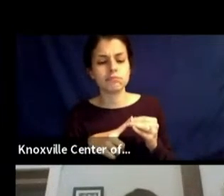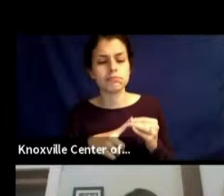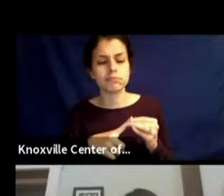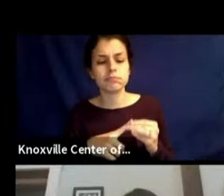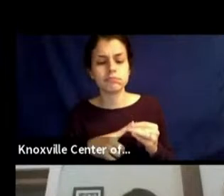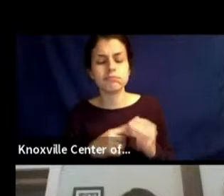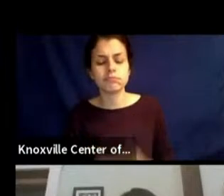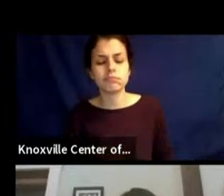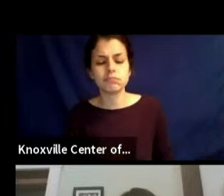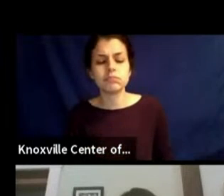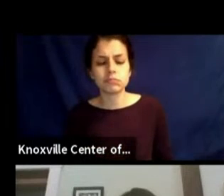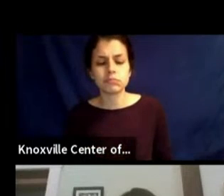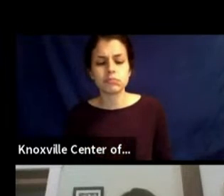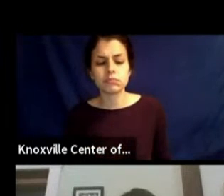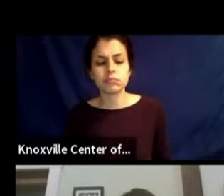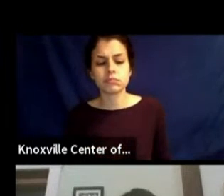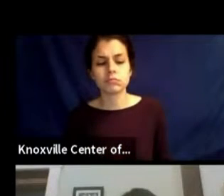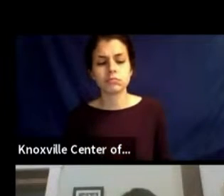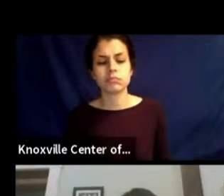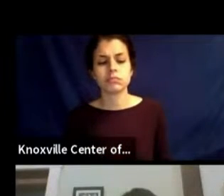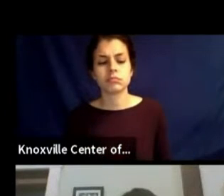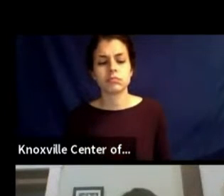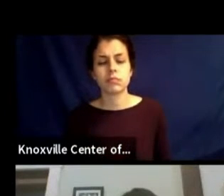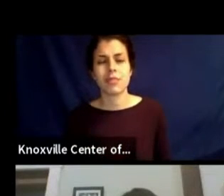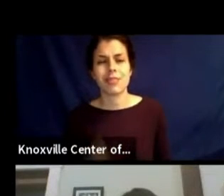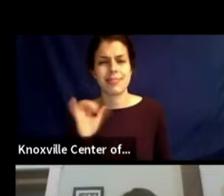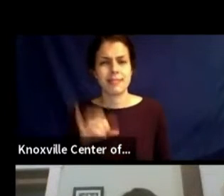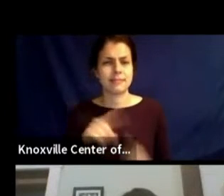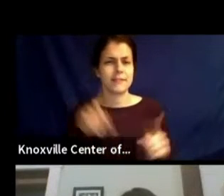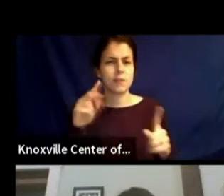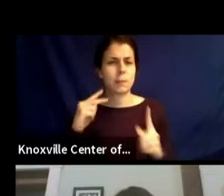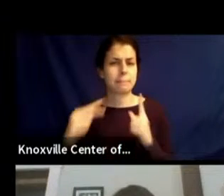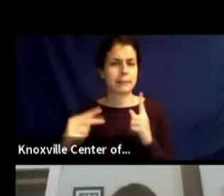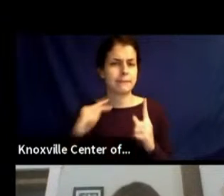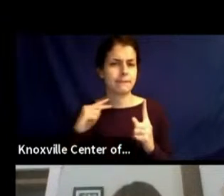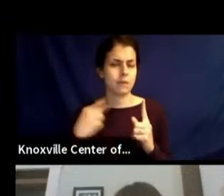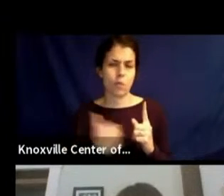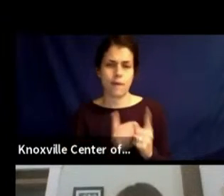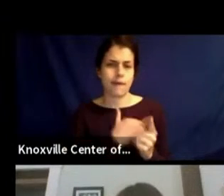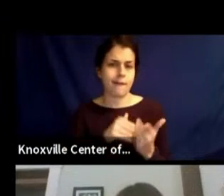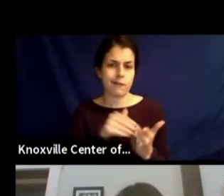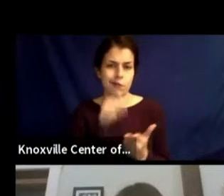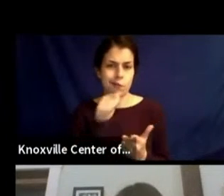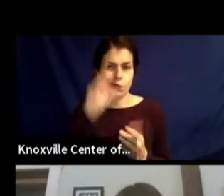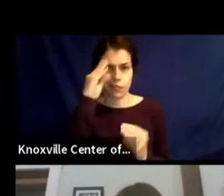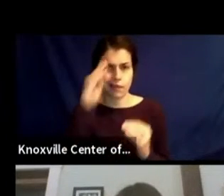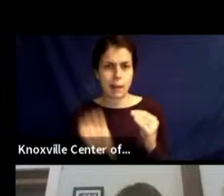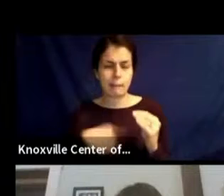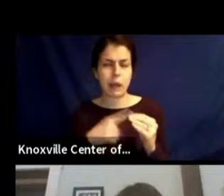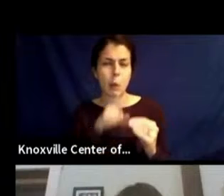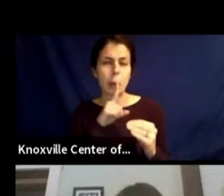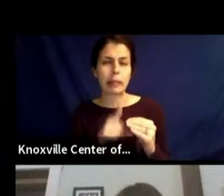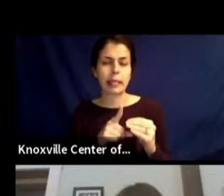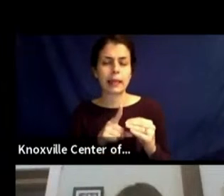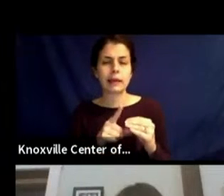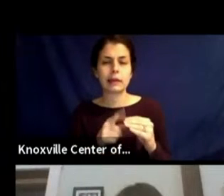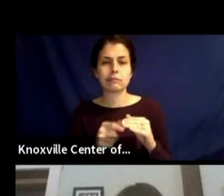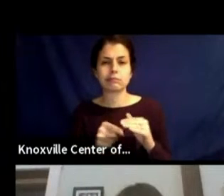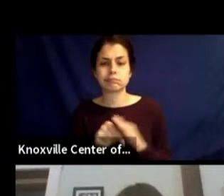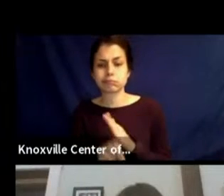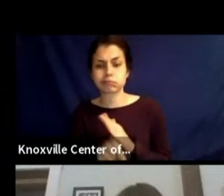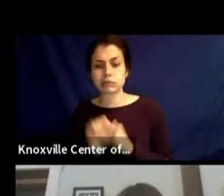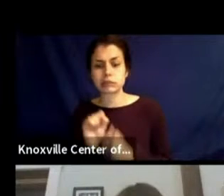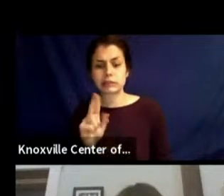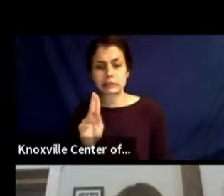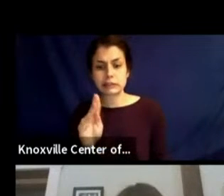was a different look at things. We don't usually think about those subtle things that go on, but there are restaurants that stay open all